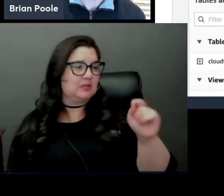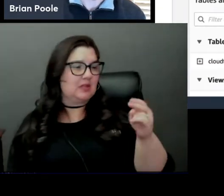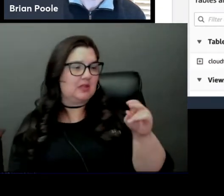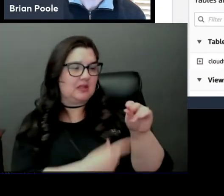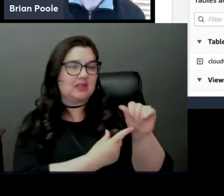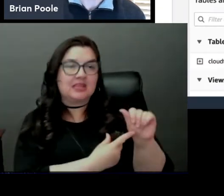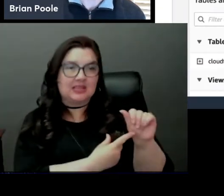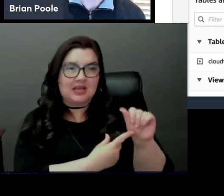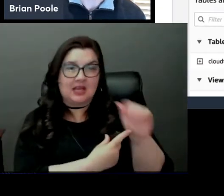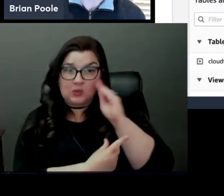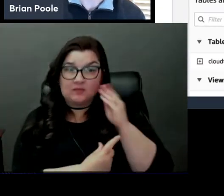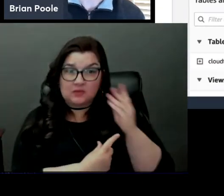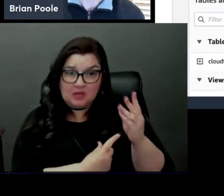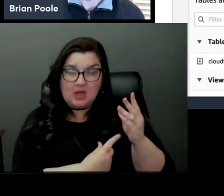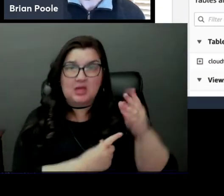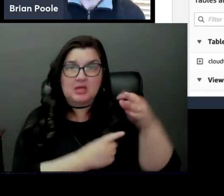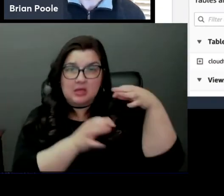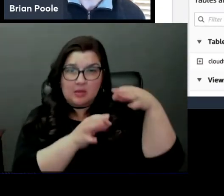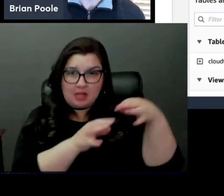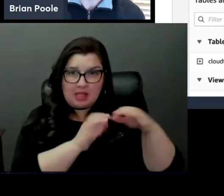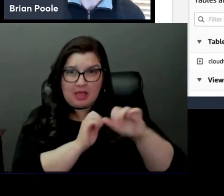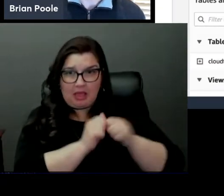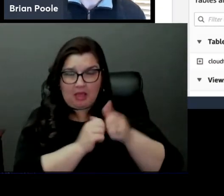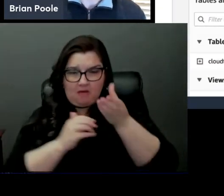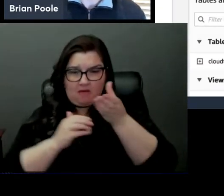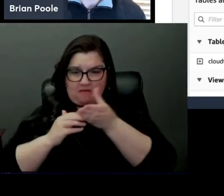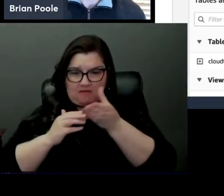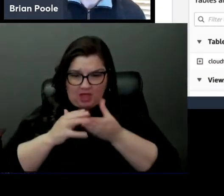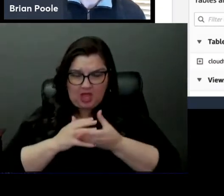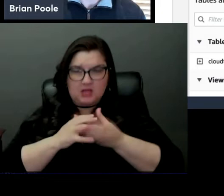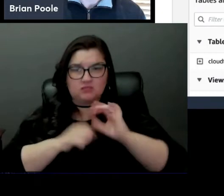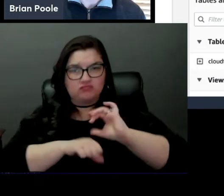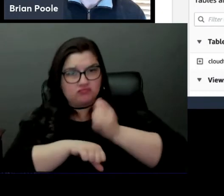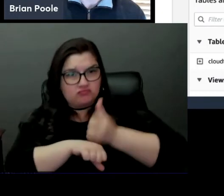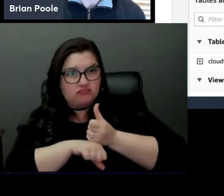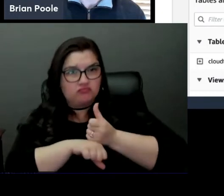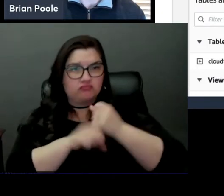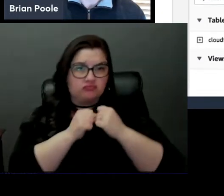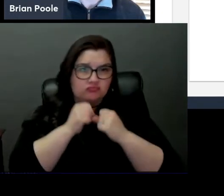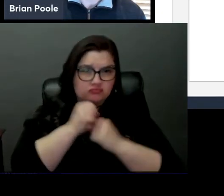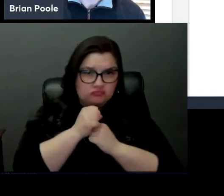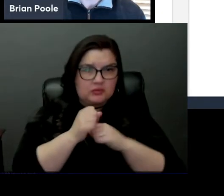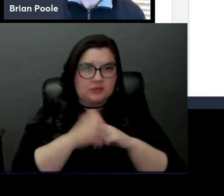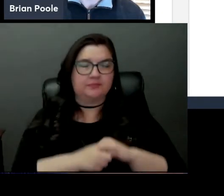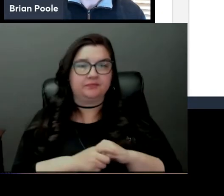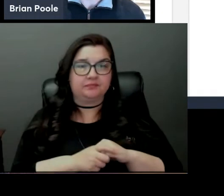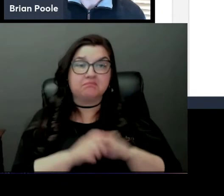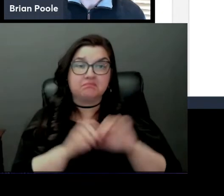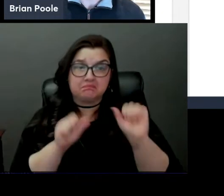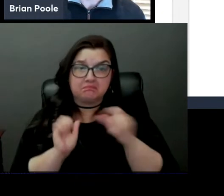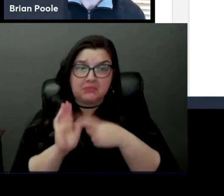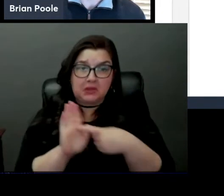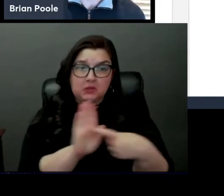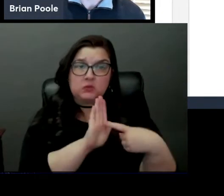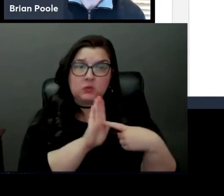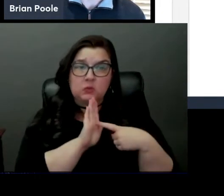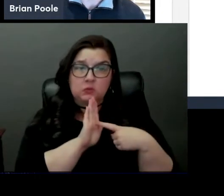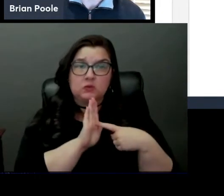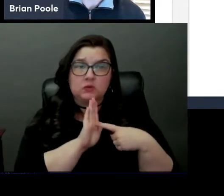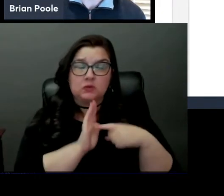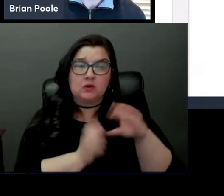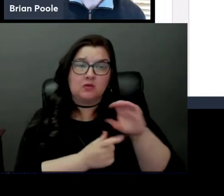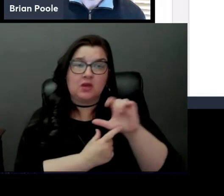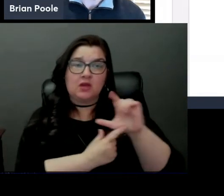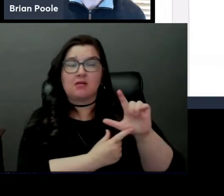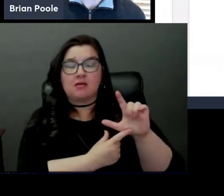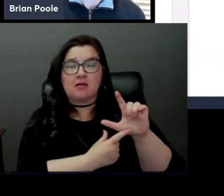how your files are structured. And I can show you for CloudTrail, for example, you have